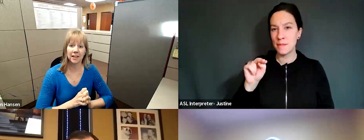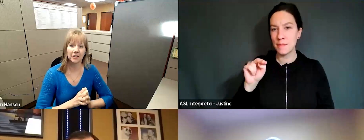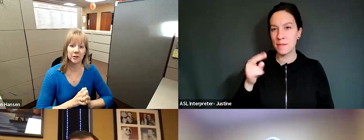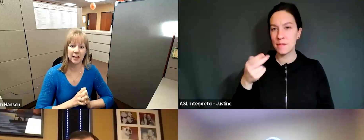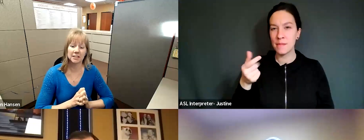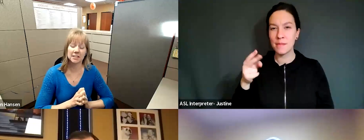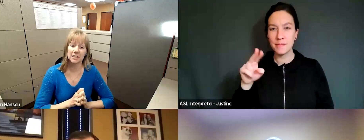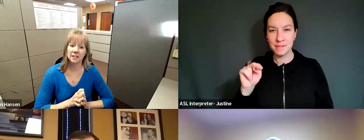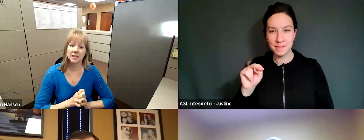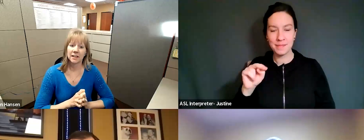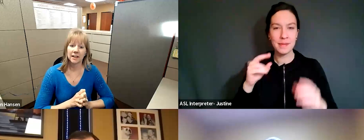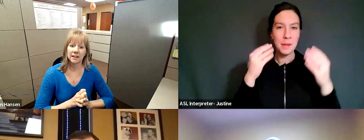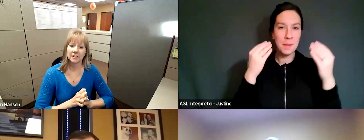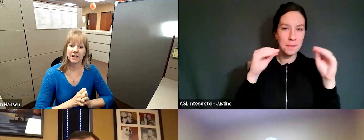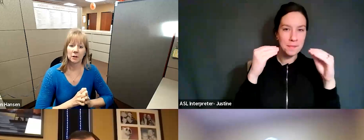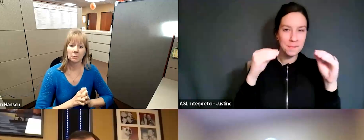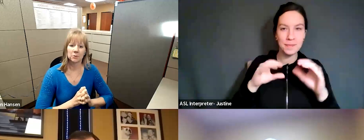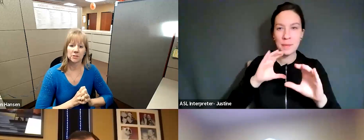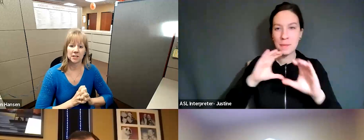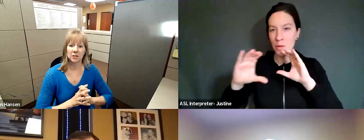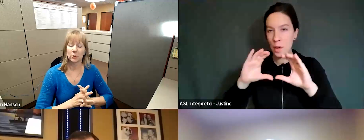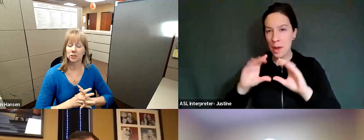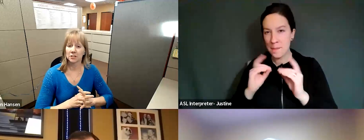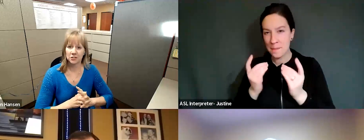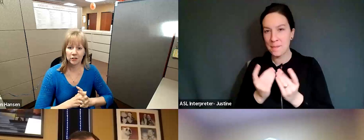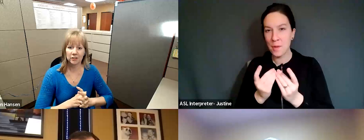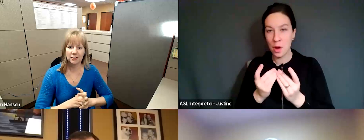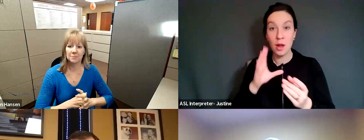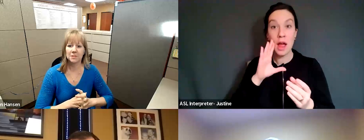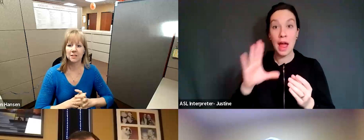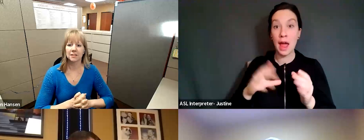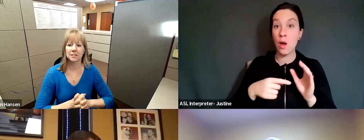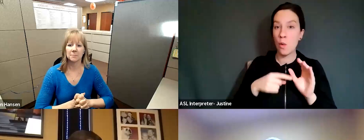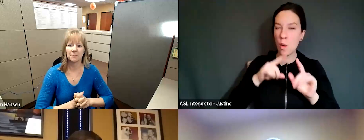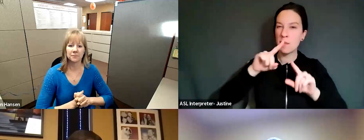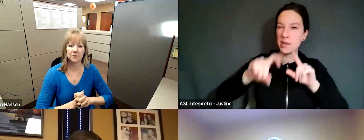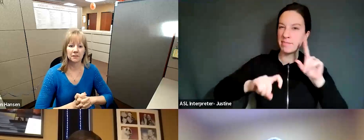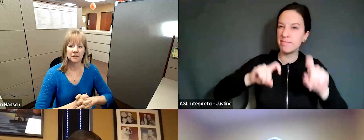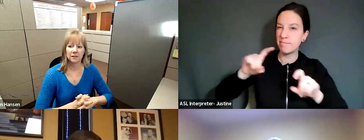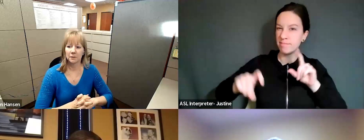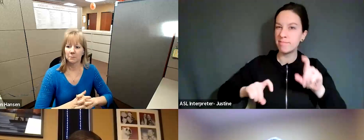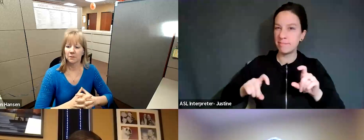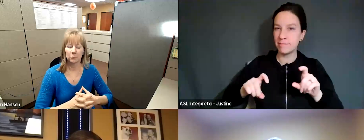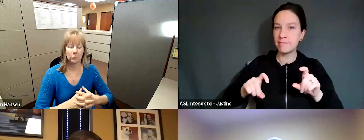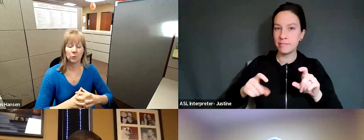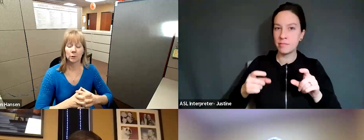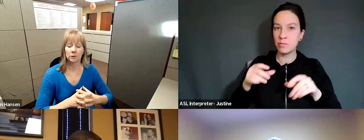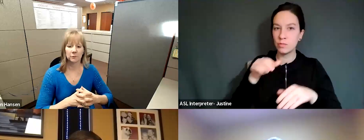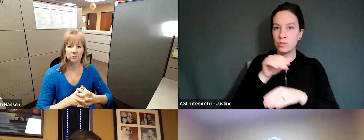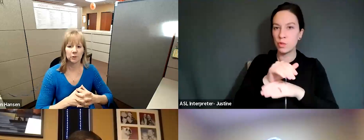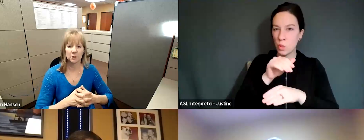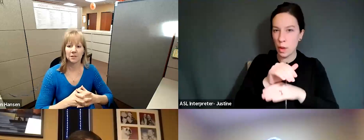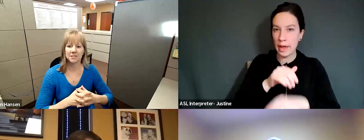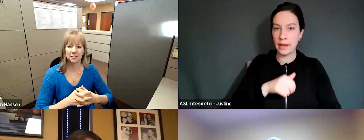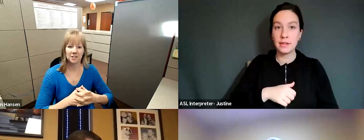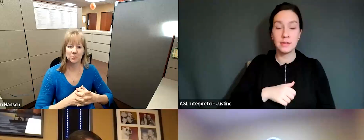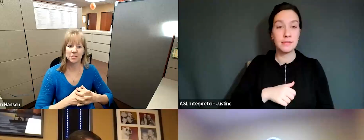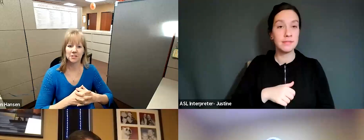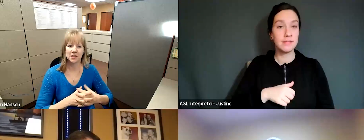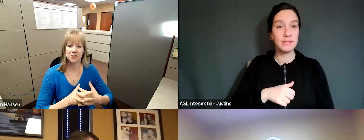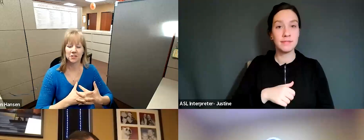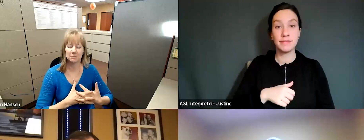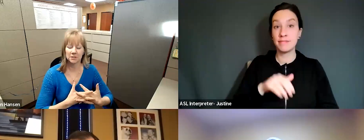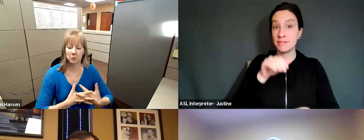department here at Can Do Canines, and I'll be presenting questions during our time tonight. We're really pleased that